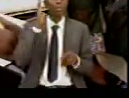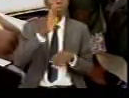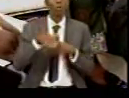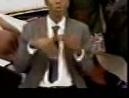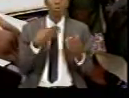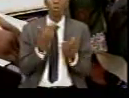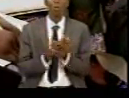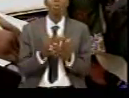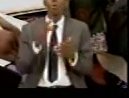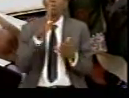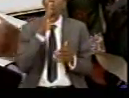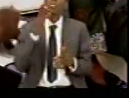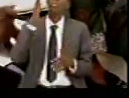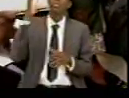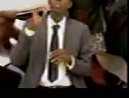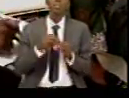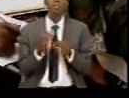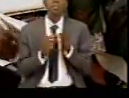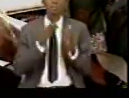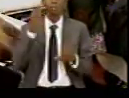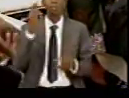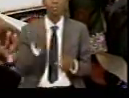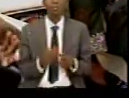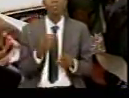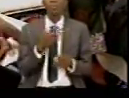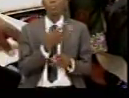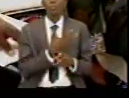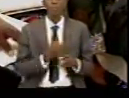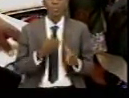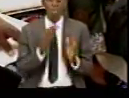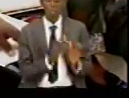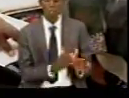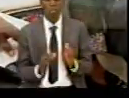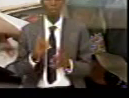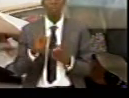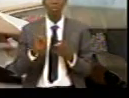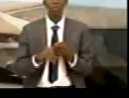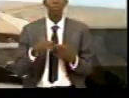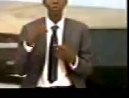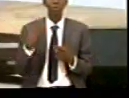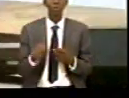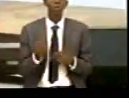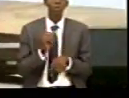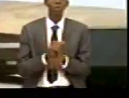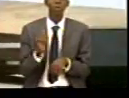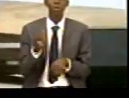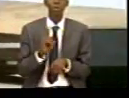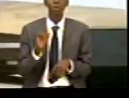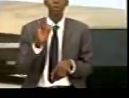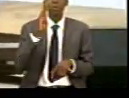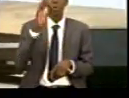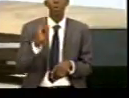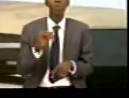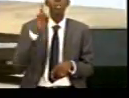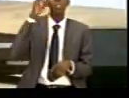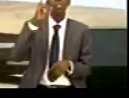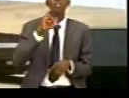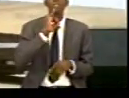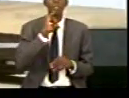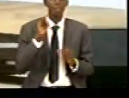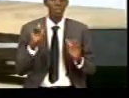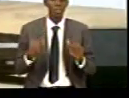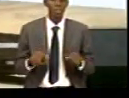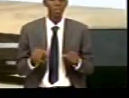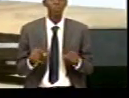in Jesus' name, according to his working, whereby he is able even